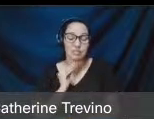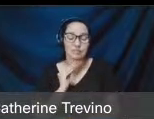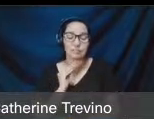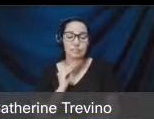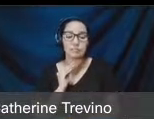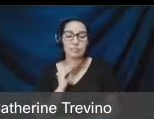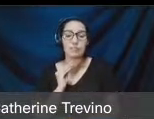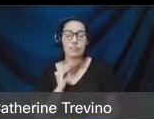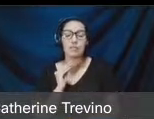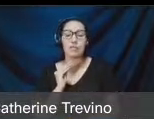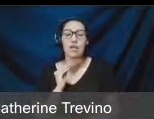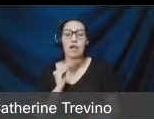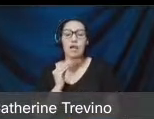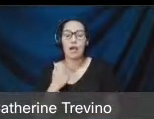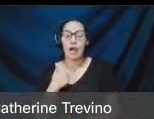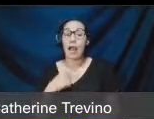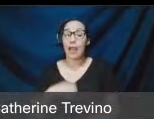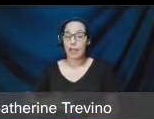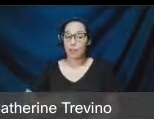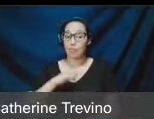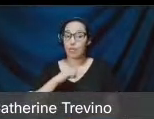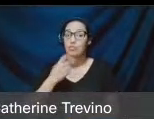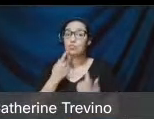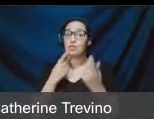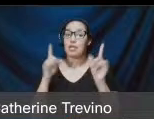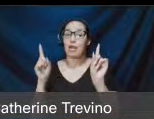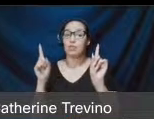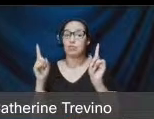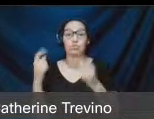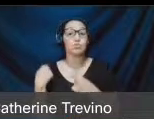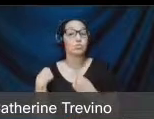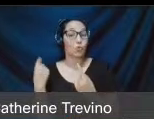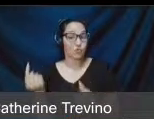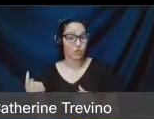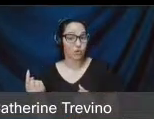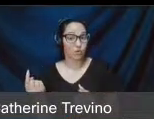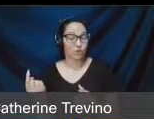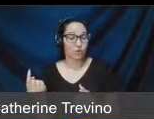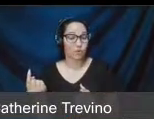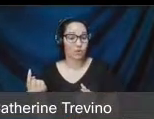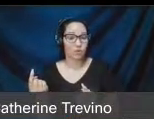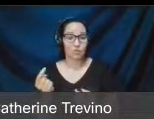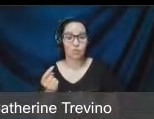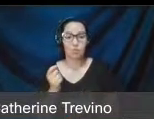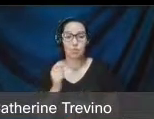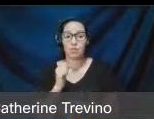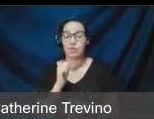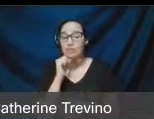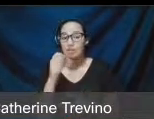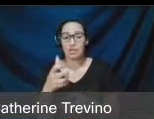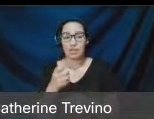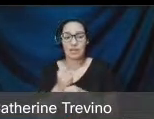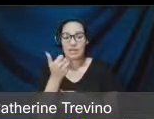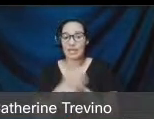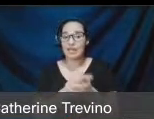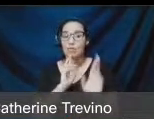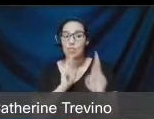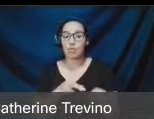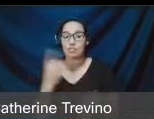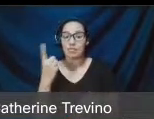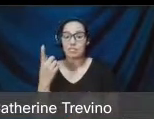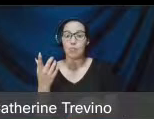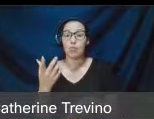I am proud to announce that so far we have not any report of somebody getting sick at